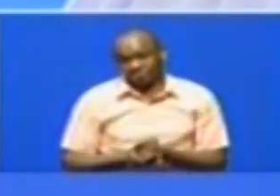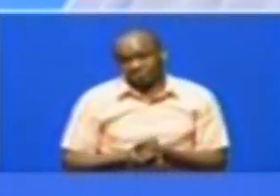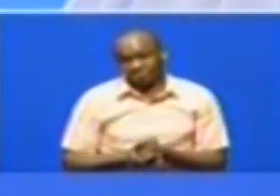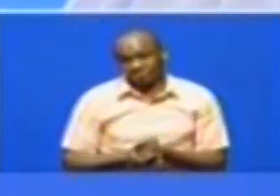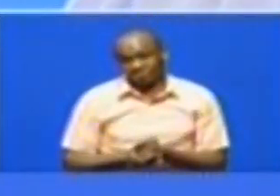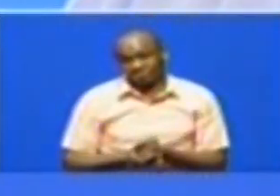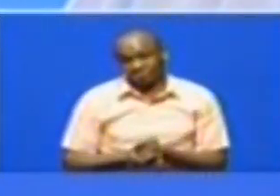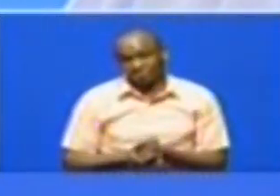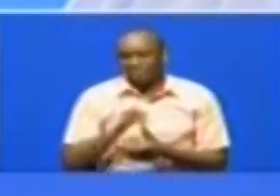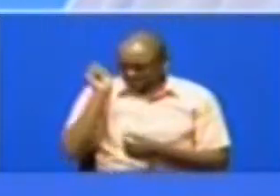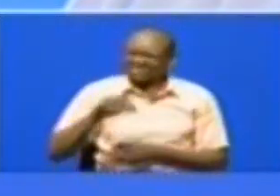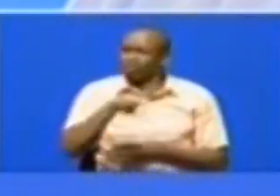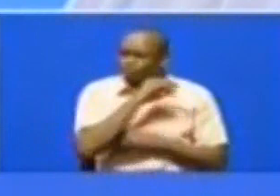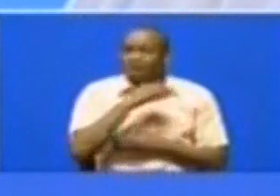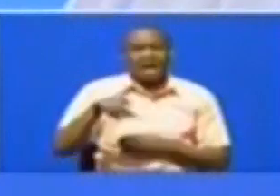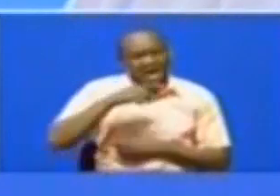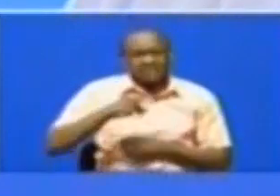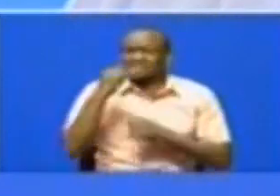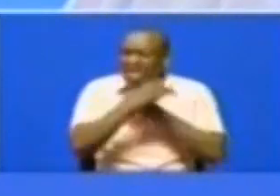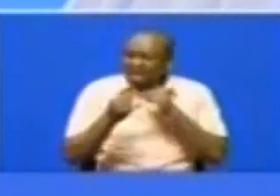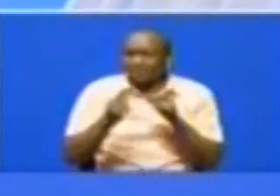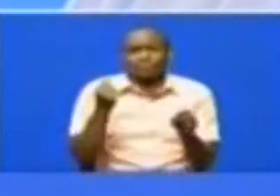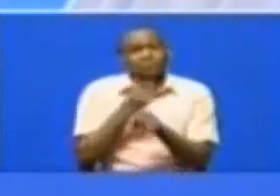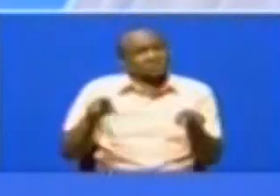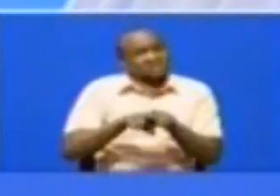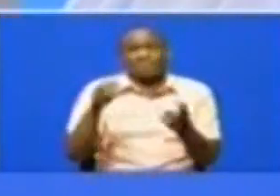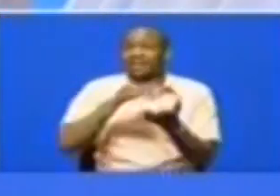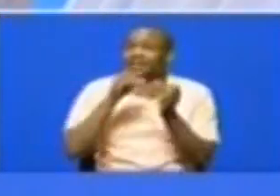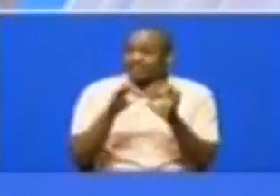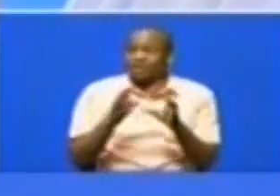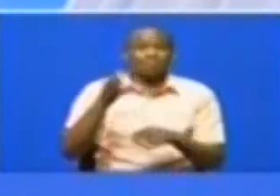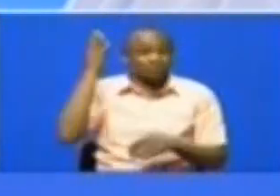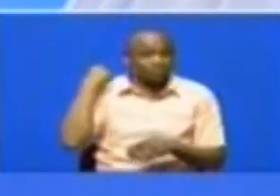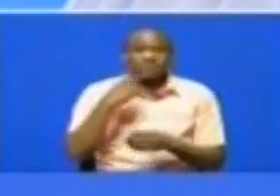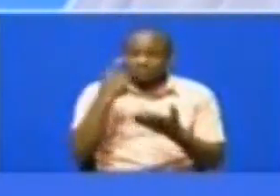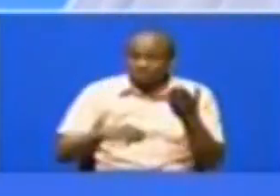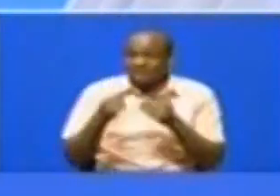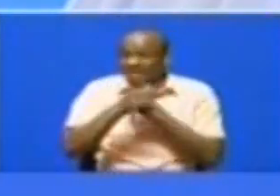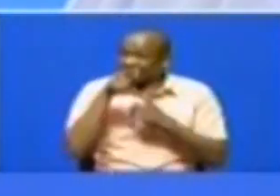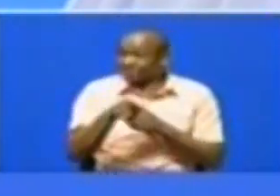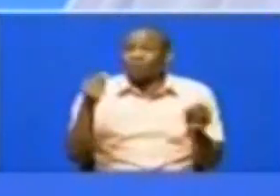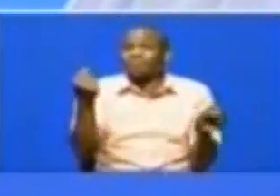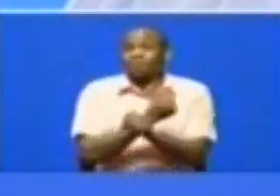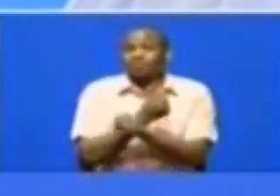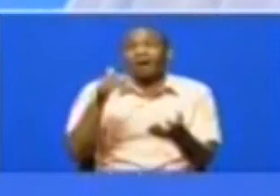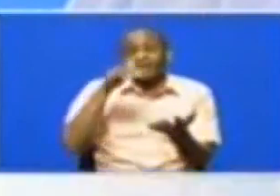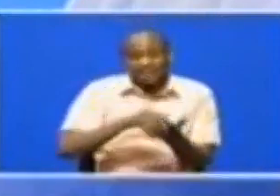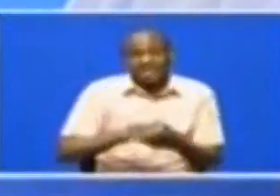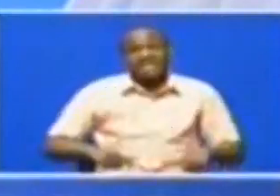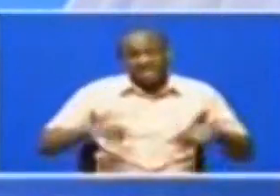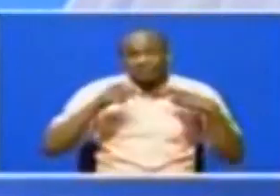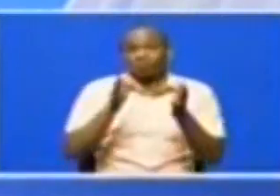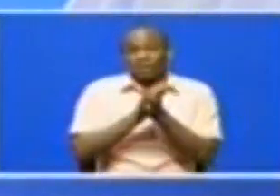Okay? They must go, because we are not, this country is not going to be the same again. I once said, this country will never again live